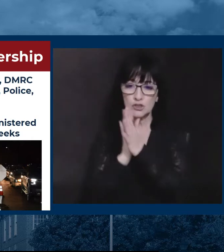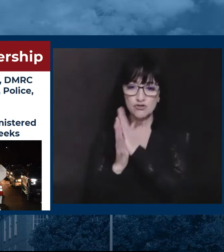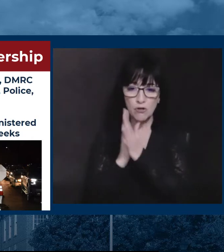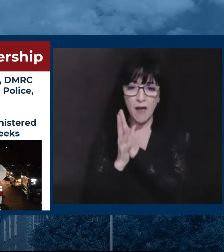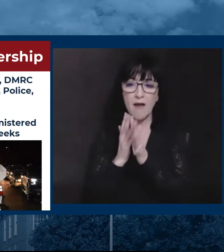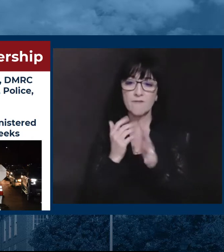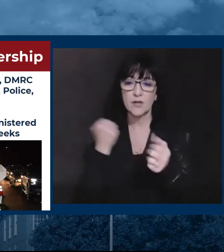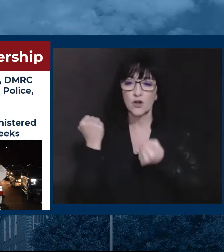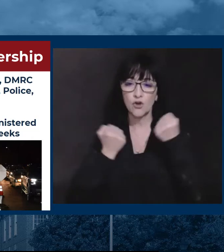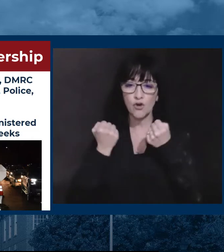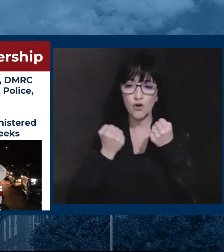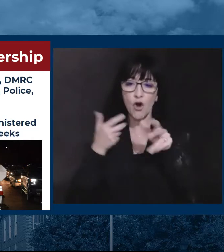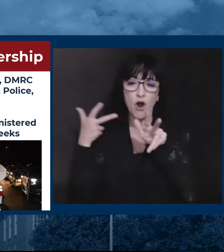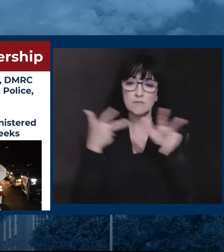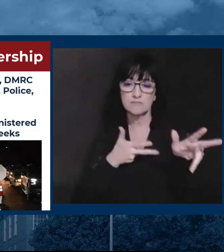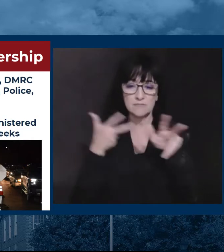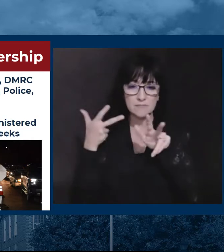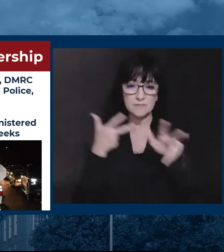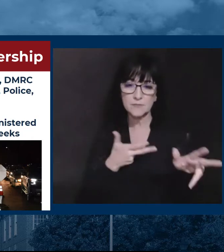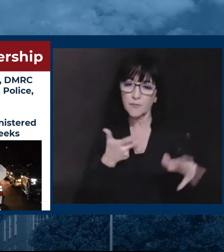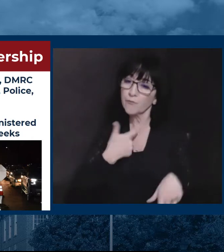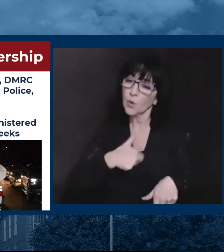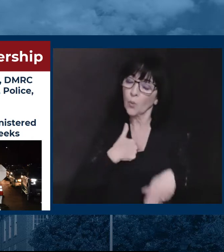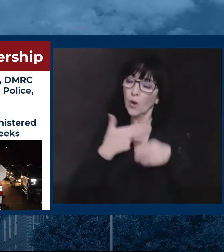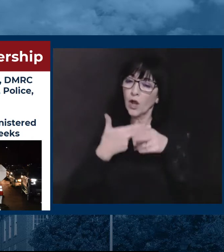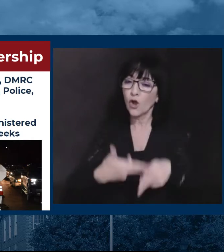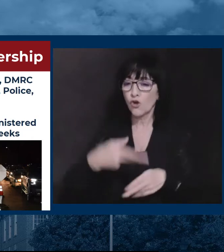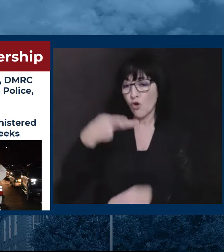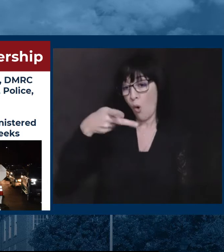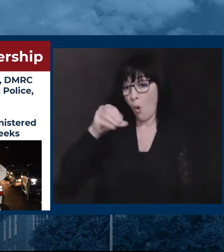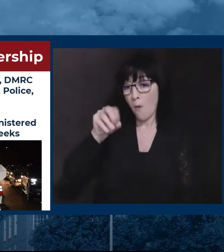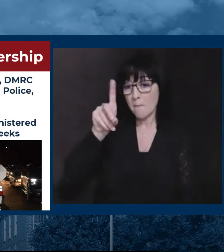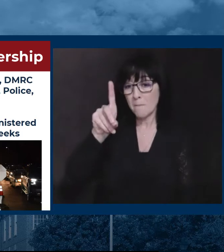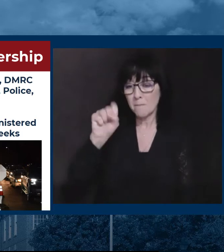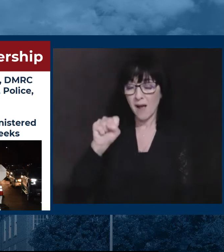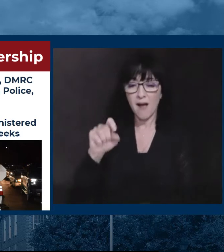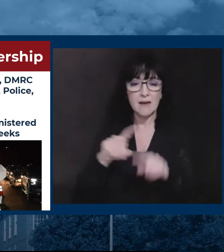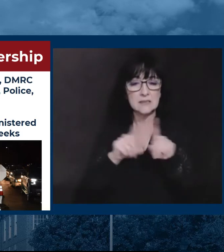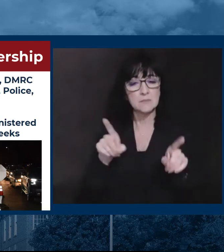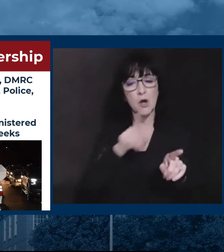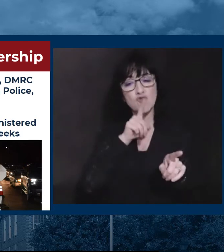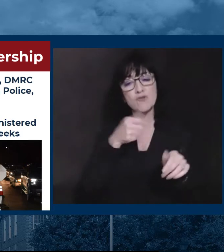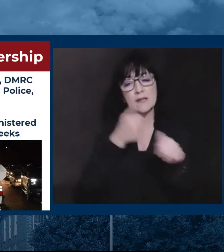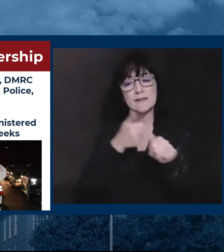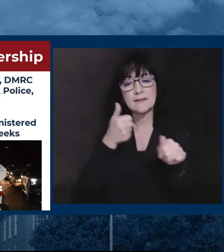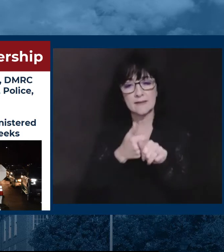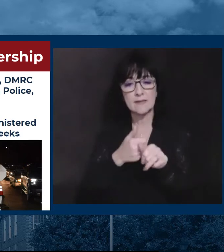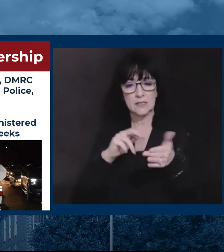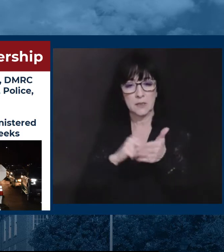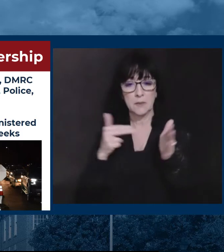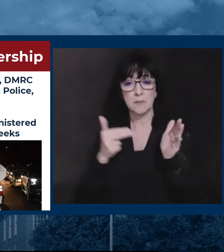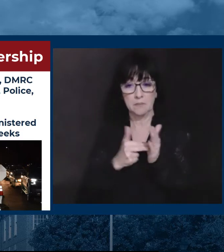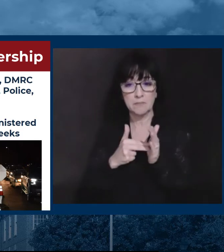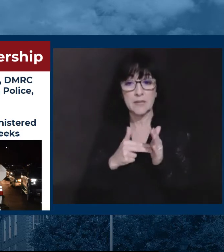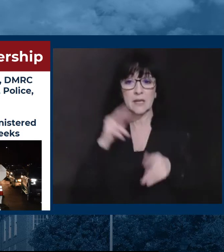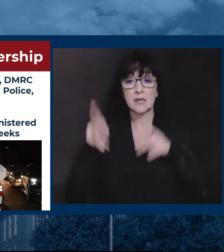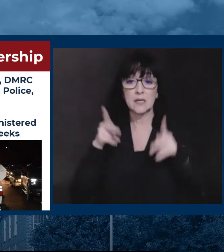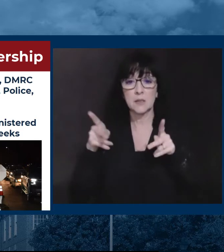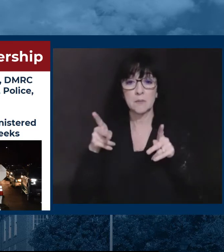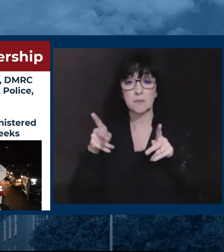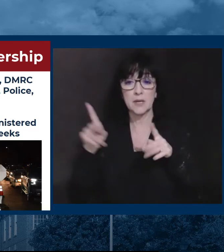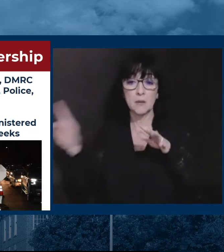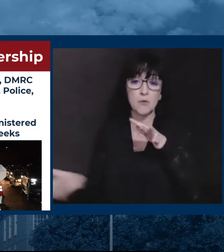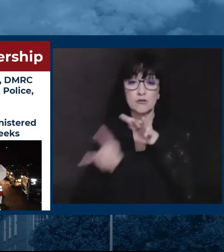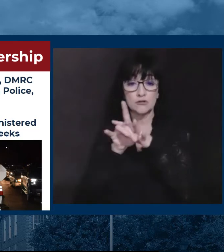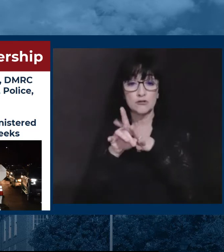future, we call them pods, but vaccination events where you can vaccinate large numbers of people. And it was really